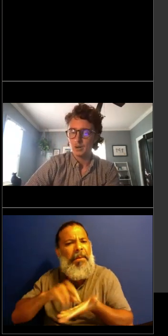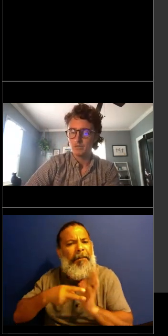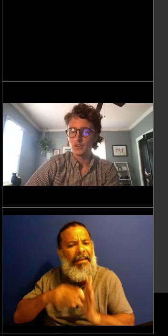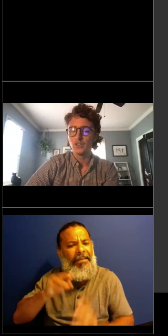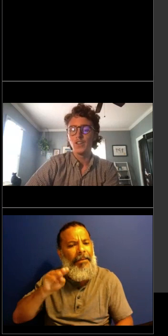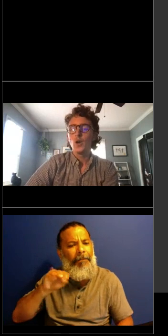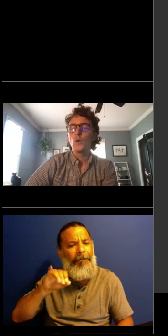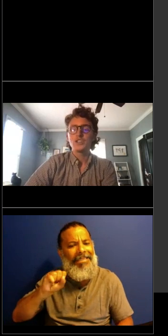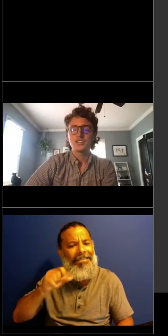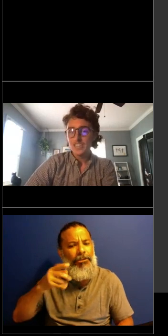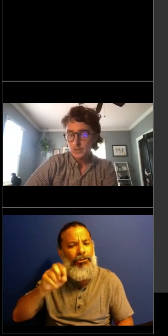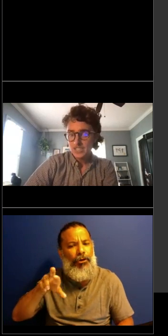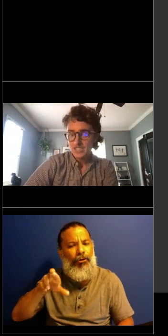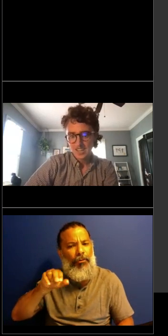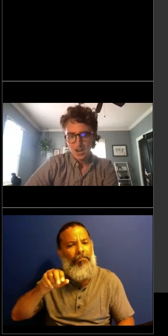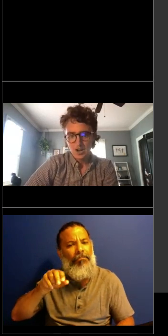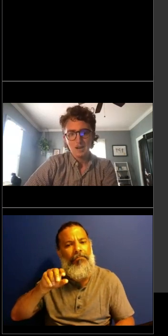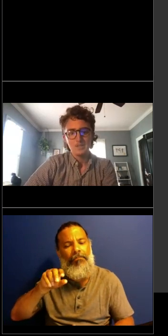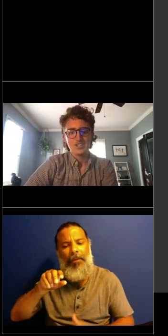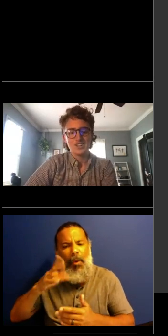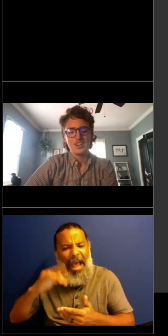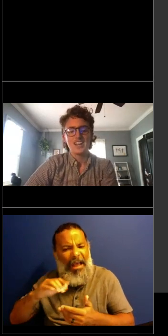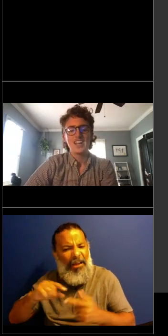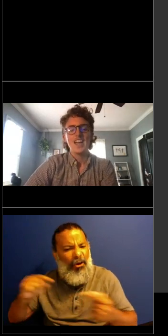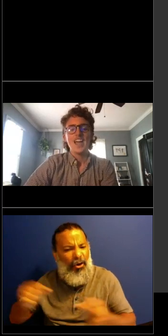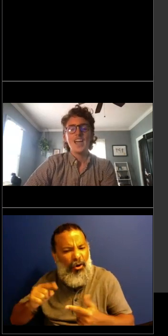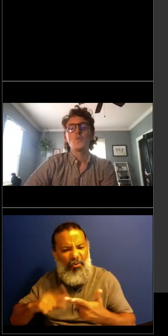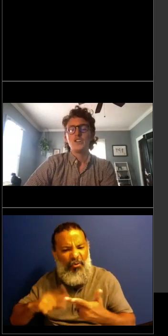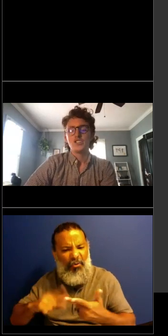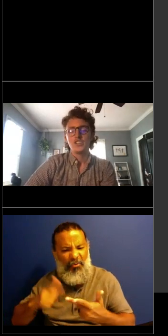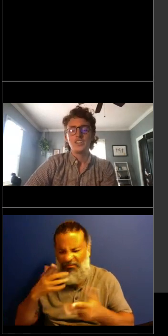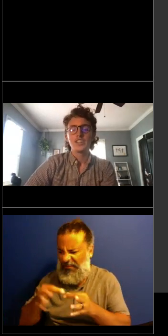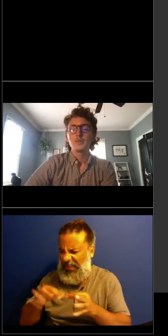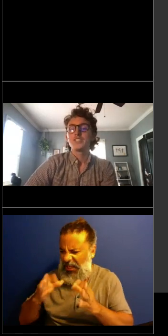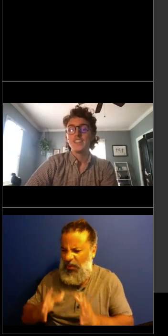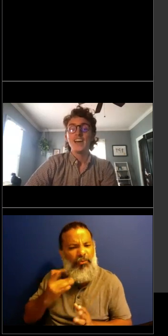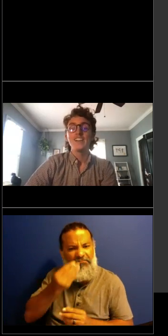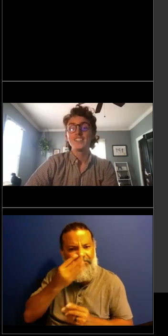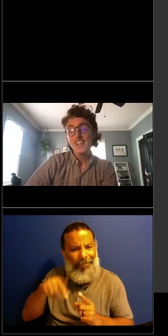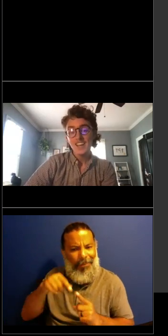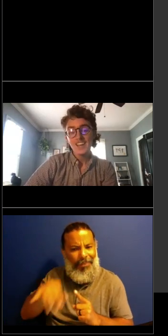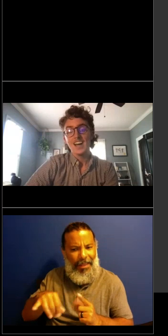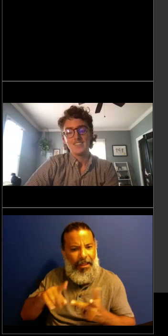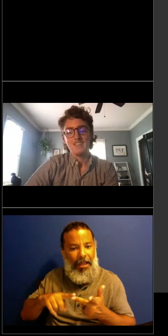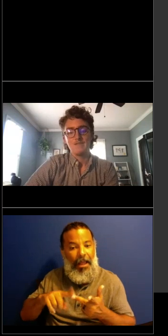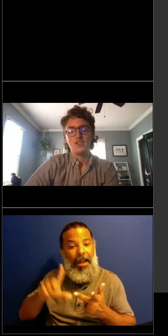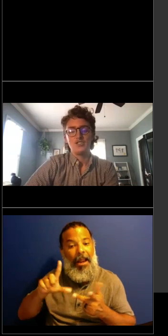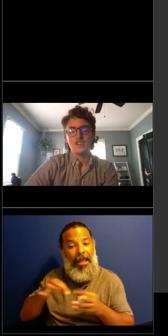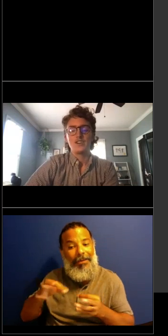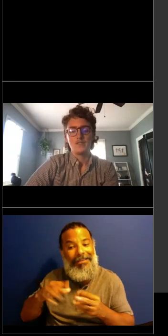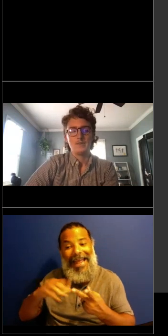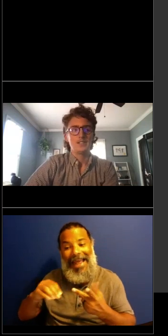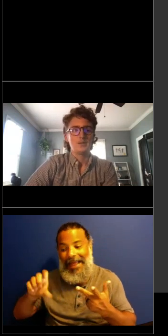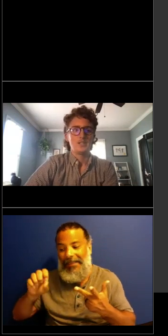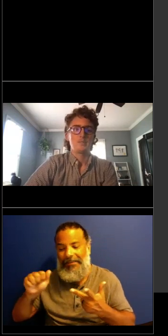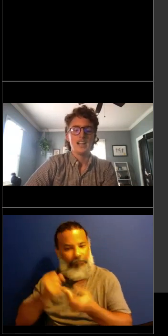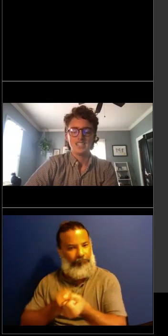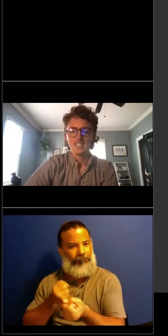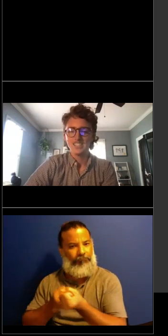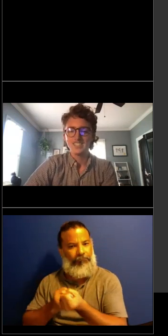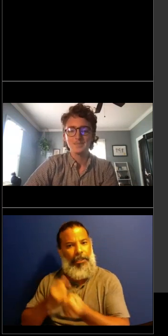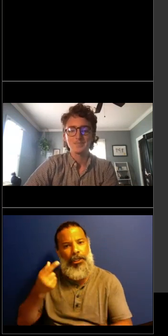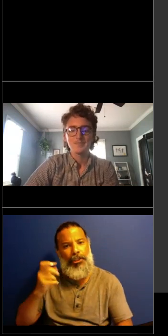is it harmful? Why should linguists care about misgendering? And why should linguists and the LSA advocate for gender affirming